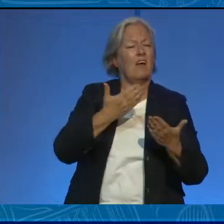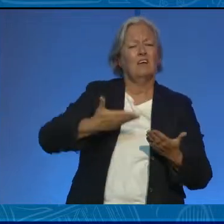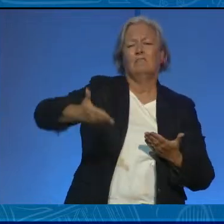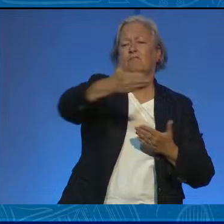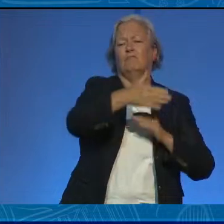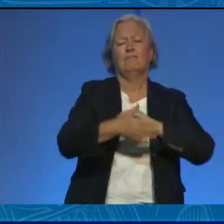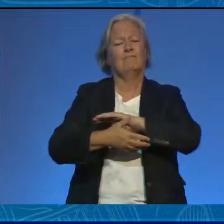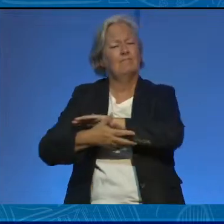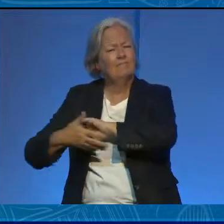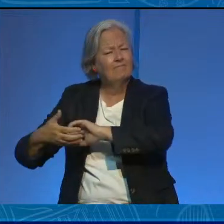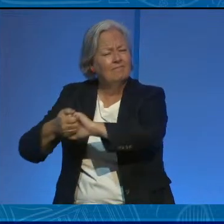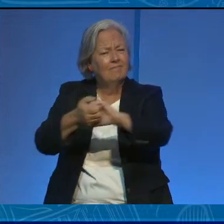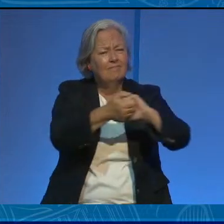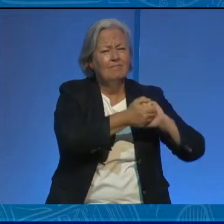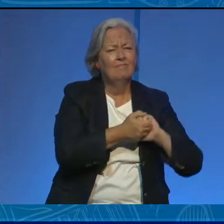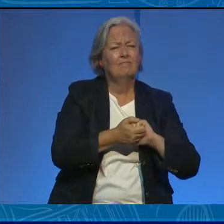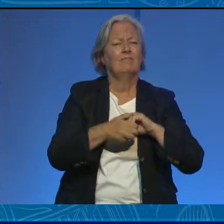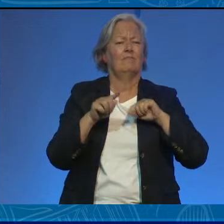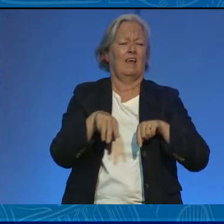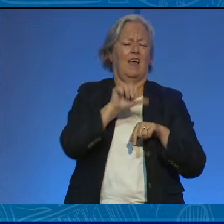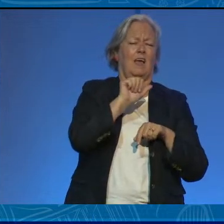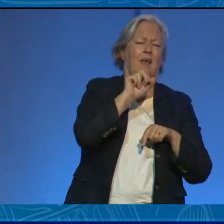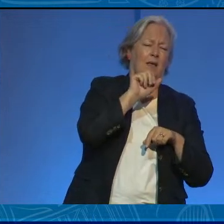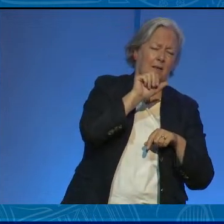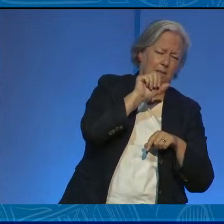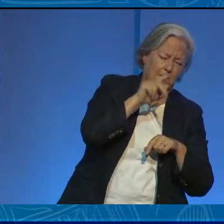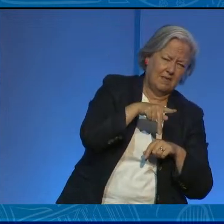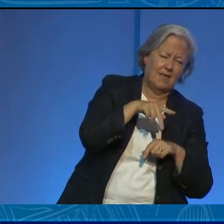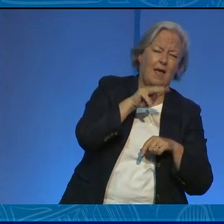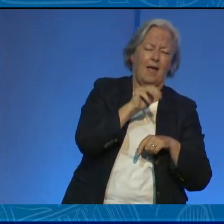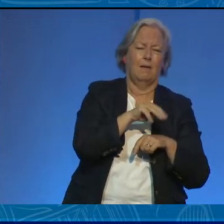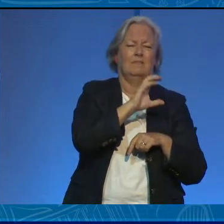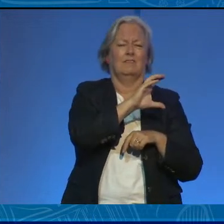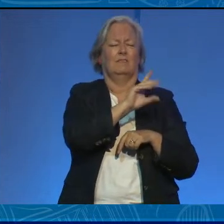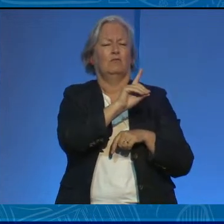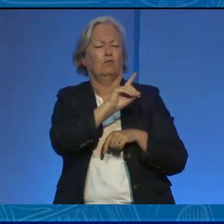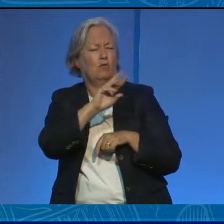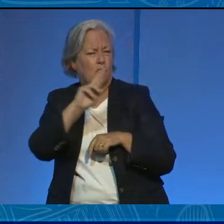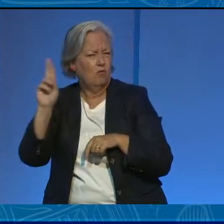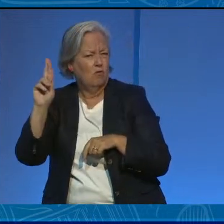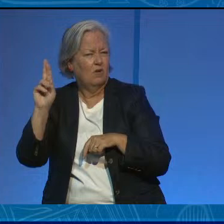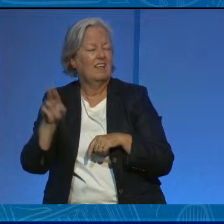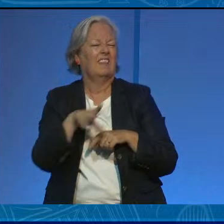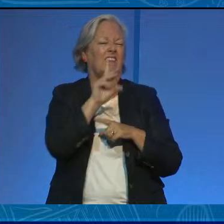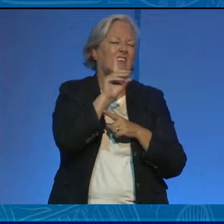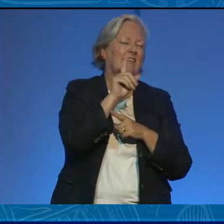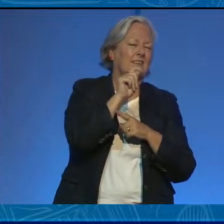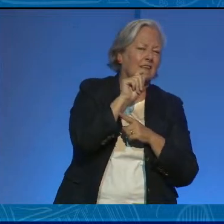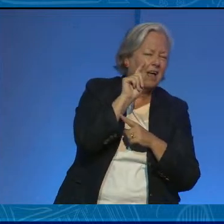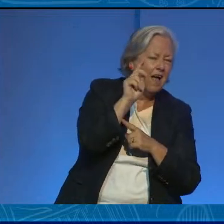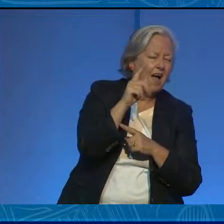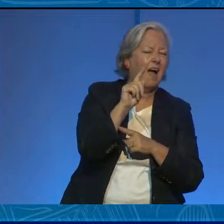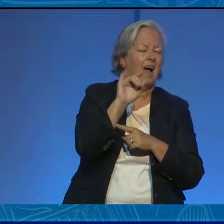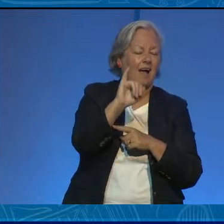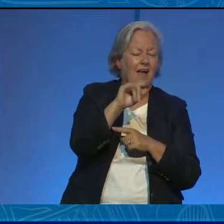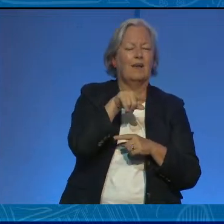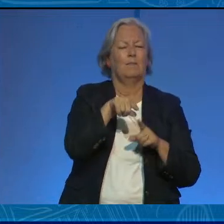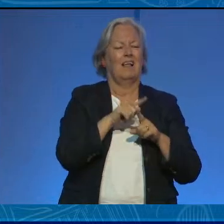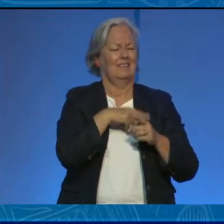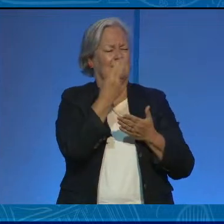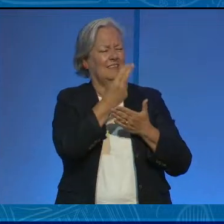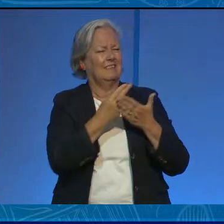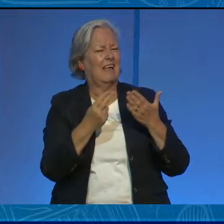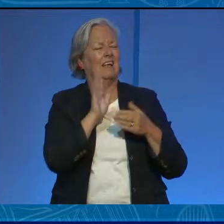the APMCDRR, the Office of Senator Lauren Legarda, DTI and Design Center of the Philippines,